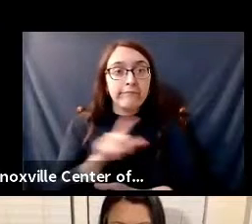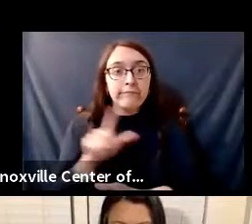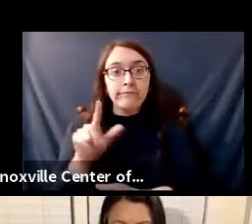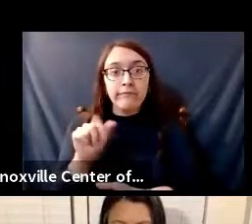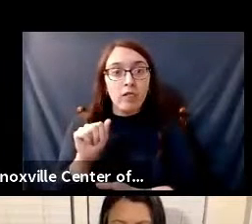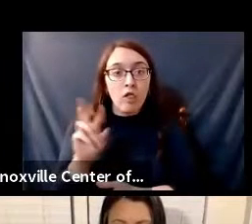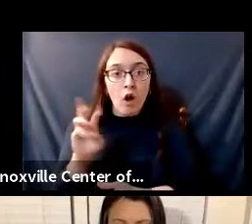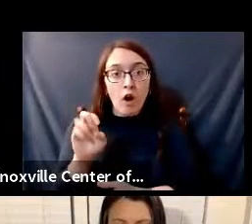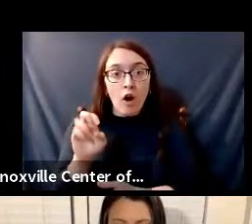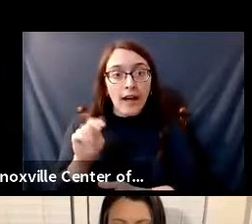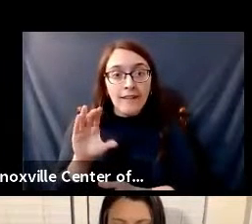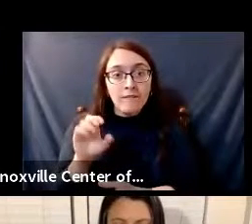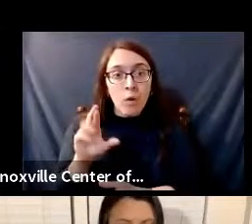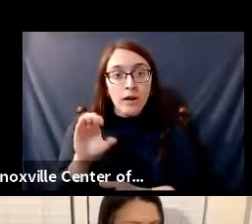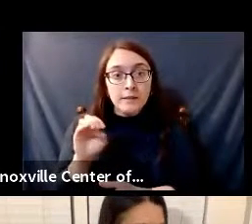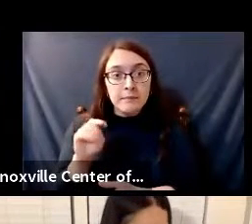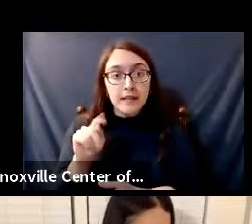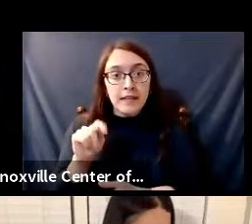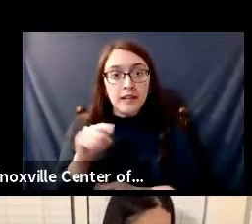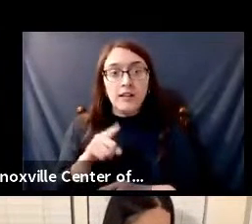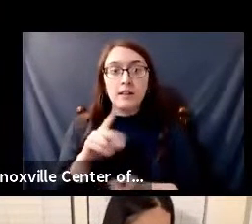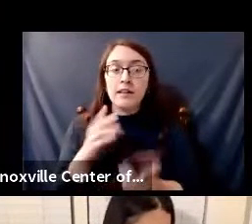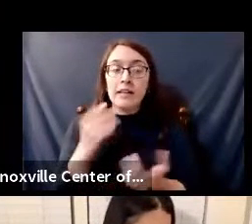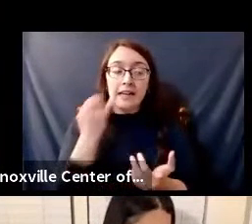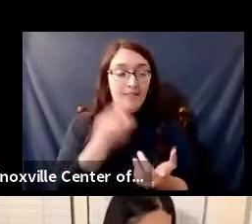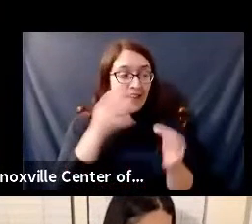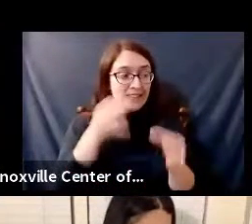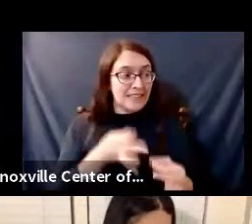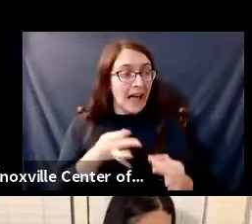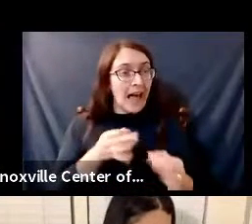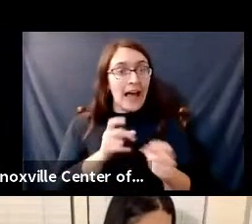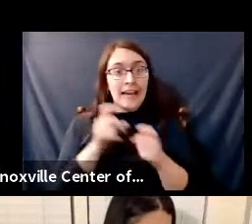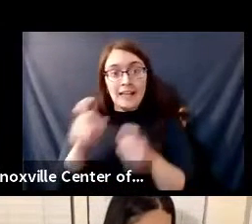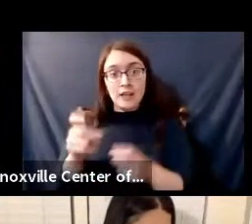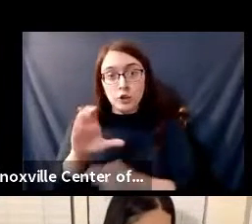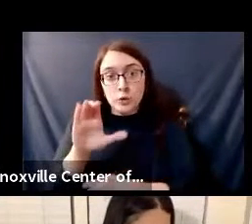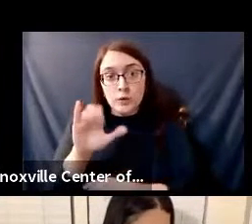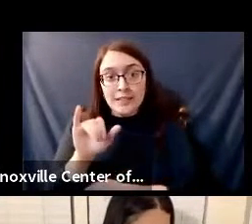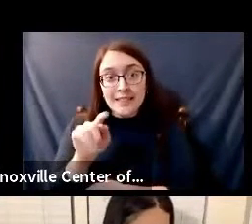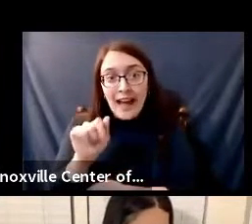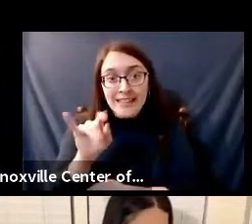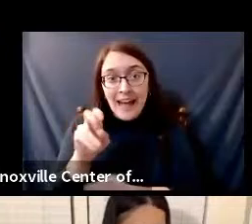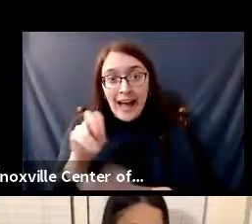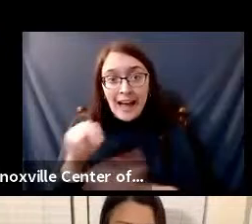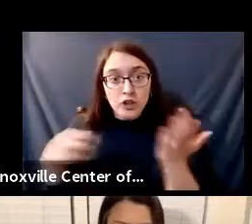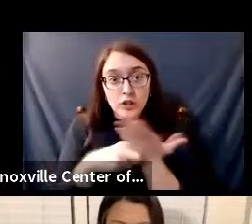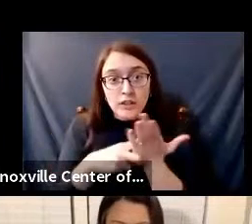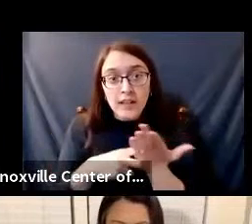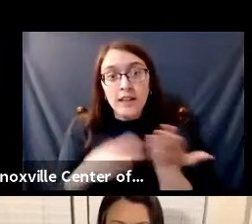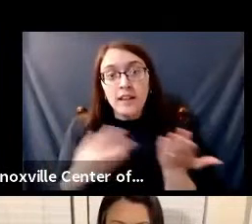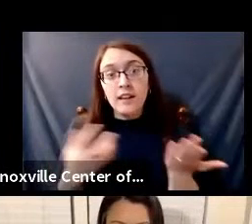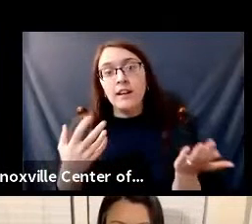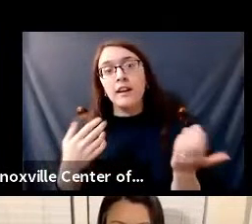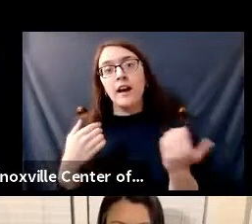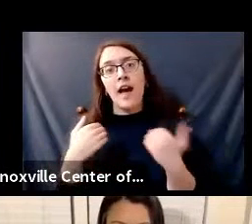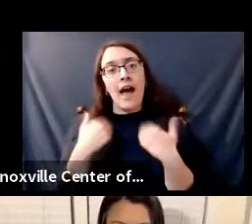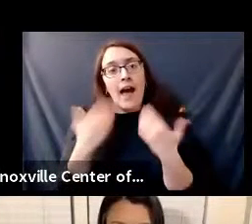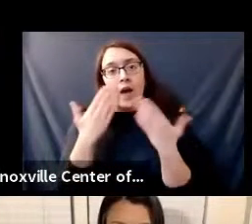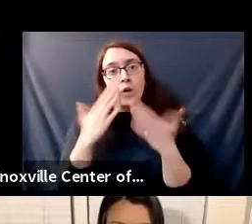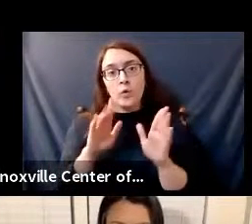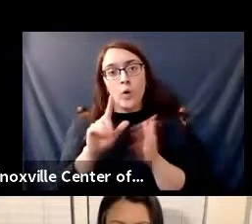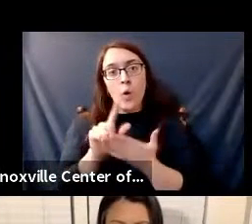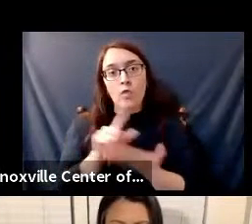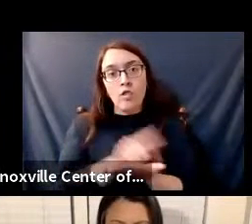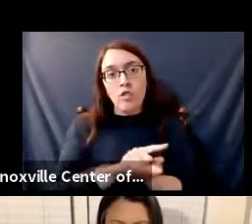to decide to issue a citation. And I don't know the law well enough to know what kind